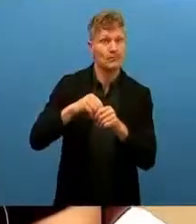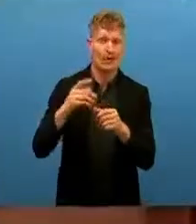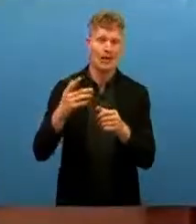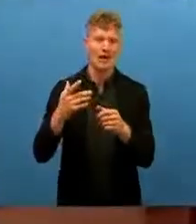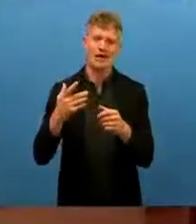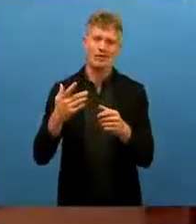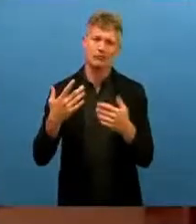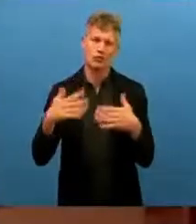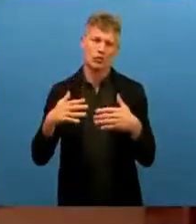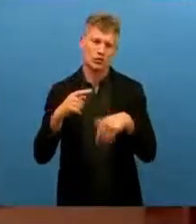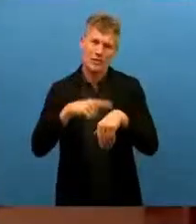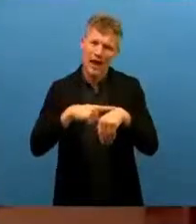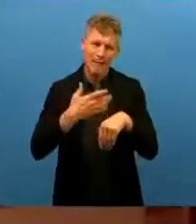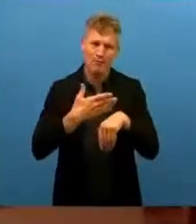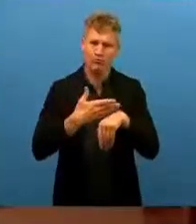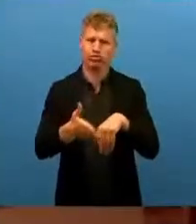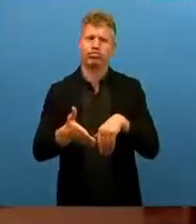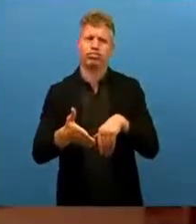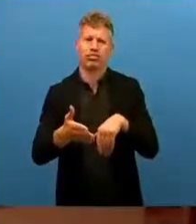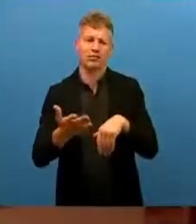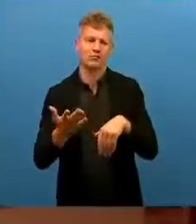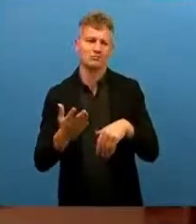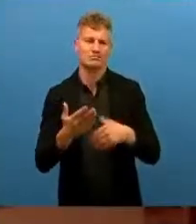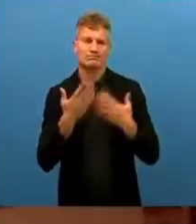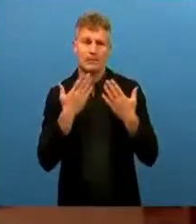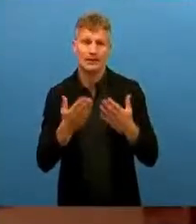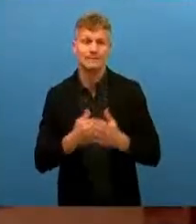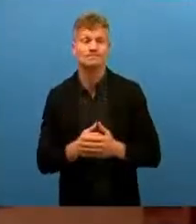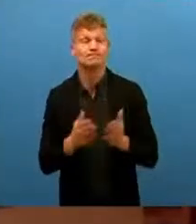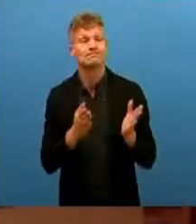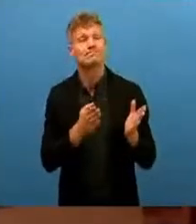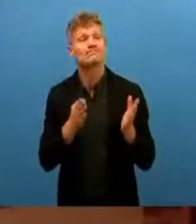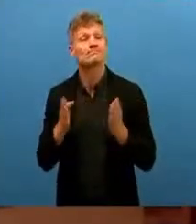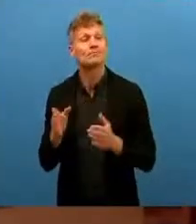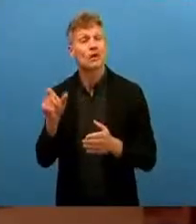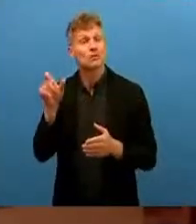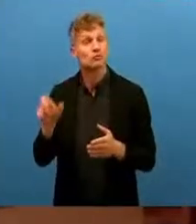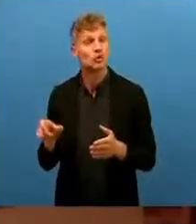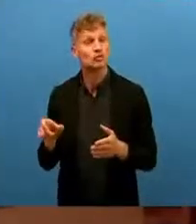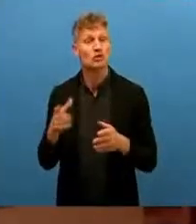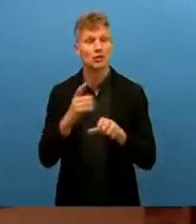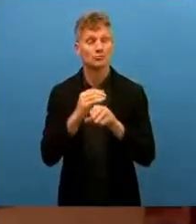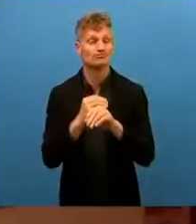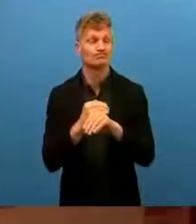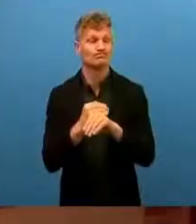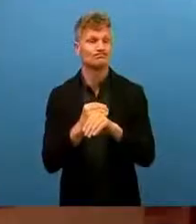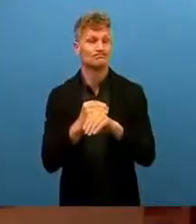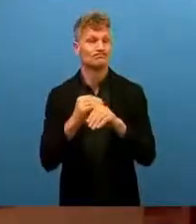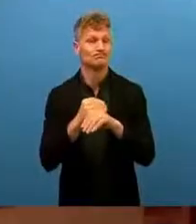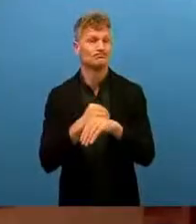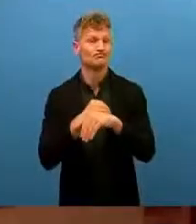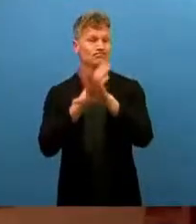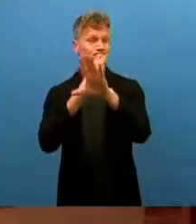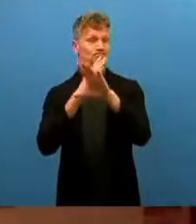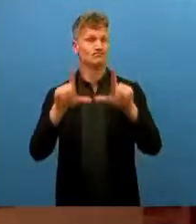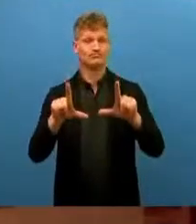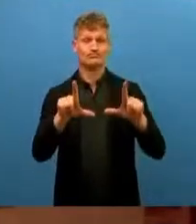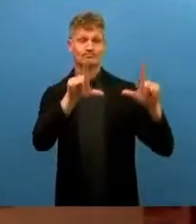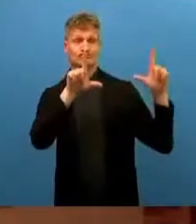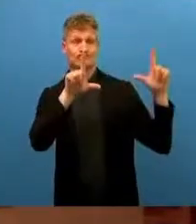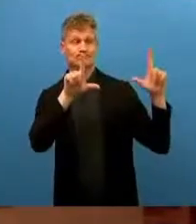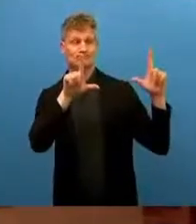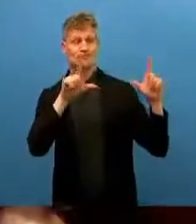you. Thank you. The next speaker is an online speaker, Ms. Maria Essen